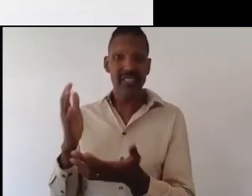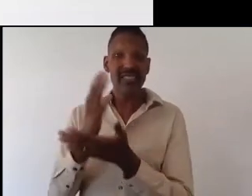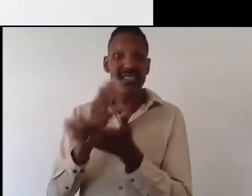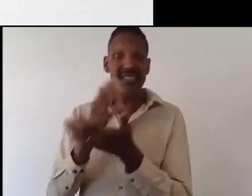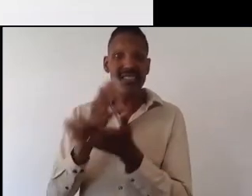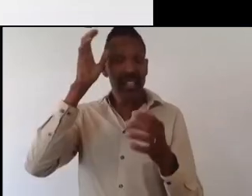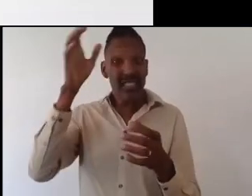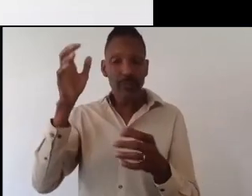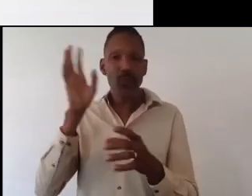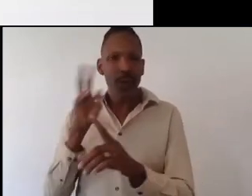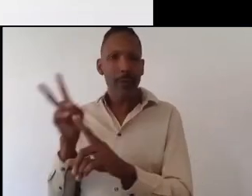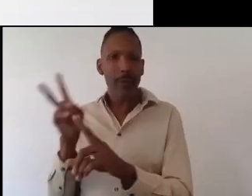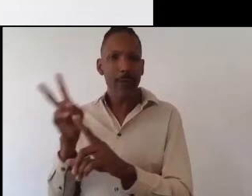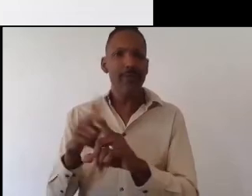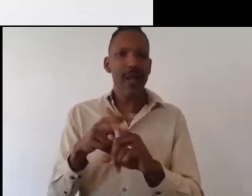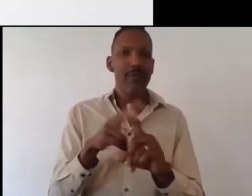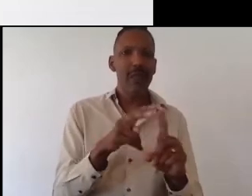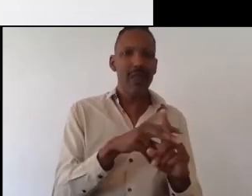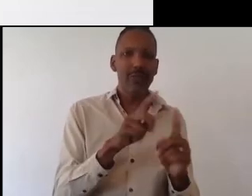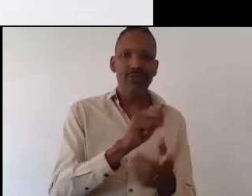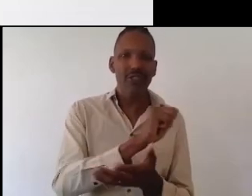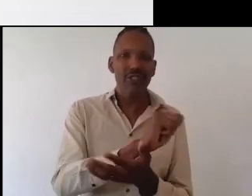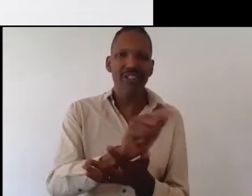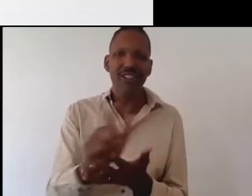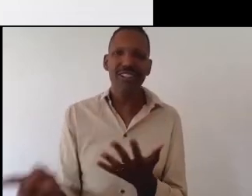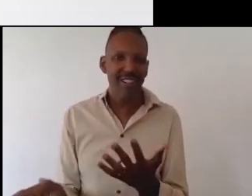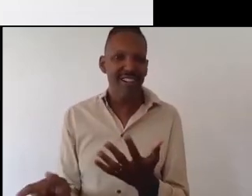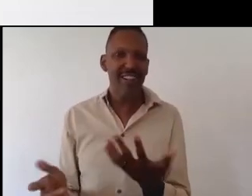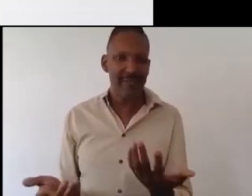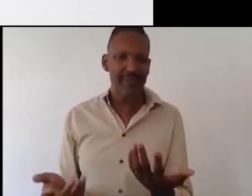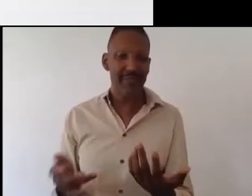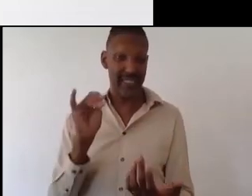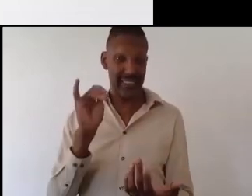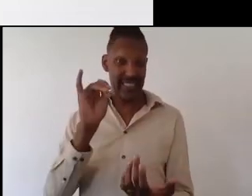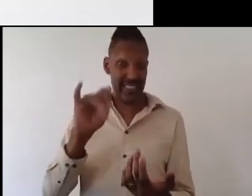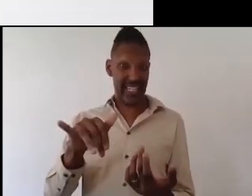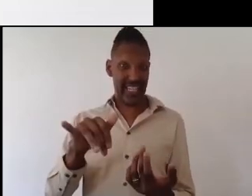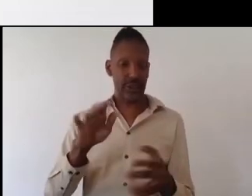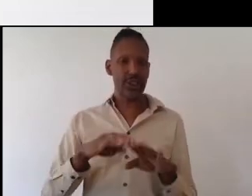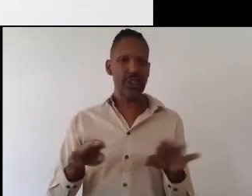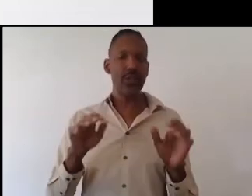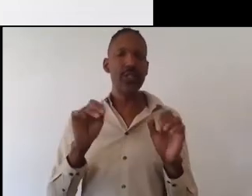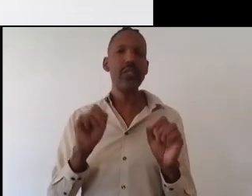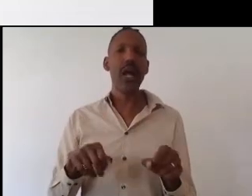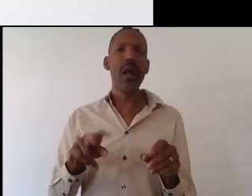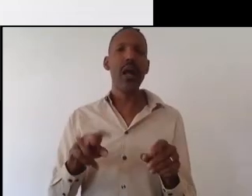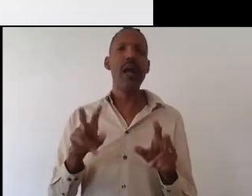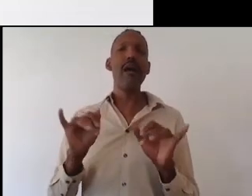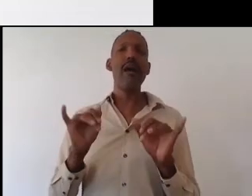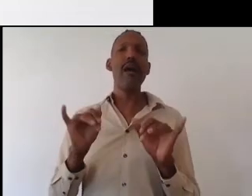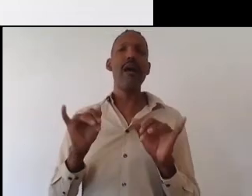for students so that knowledge becomes more connected. Let me briefly show you what these things are.